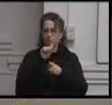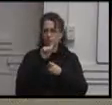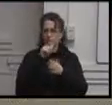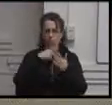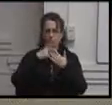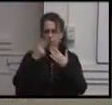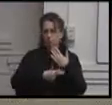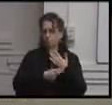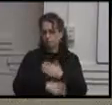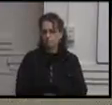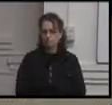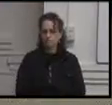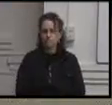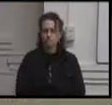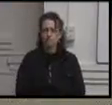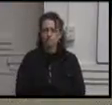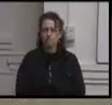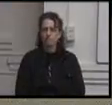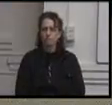in providing support.